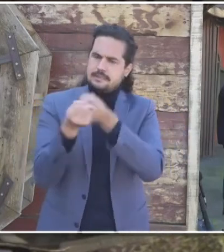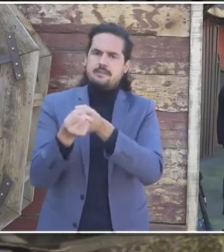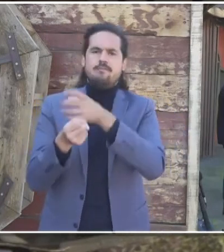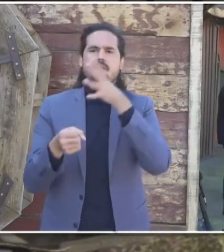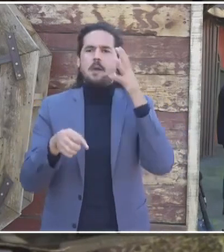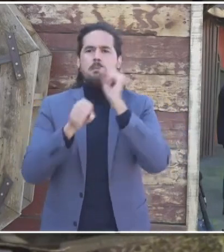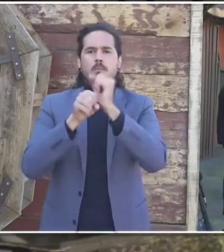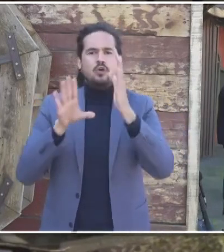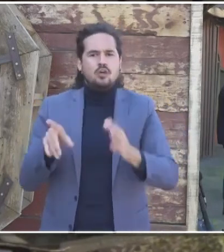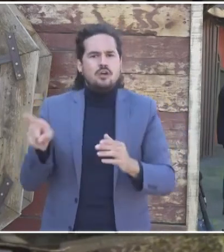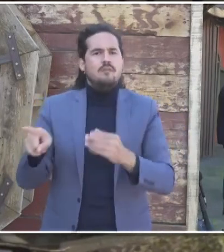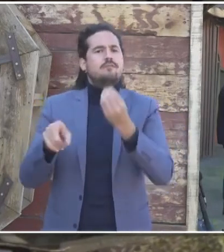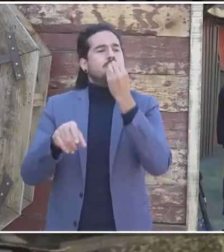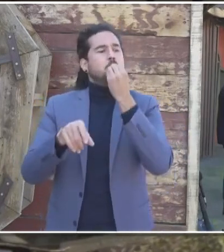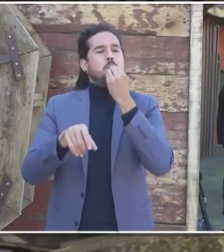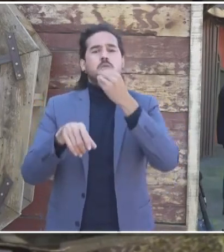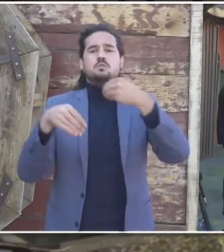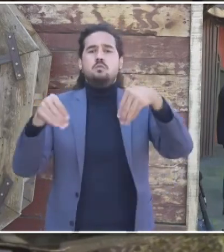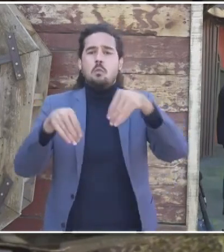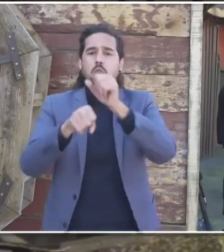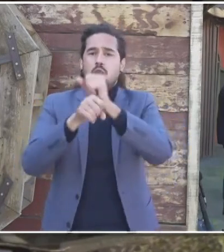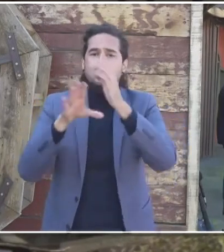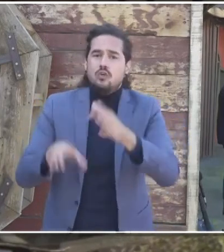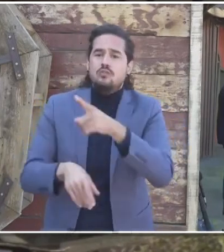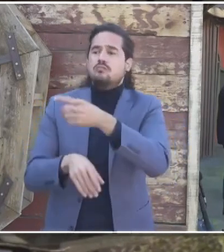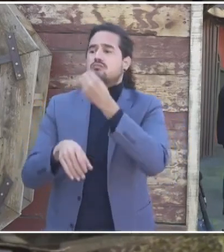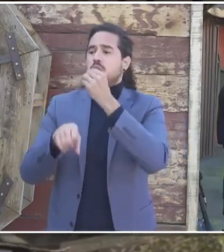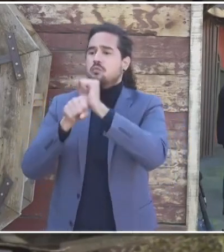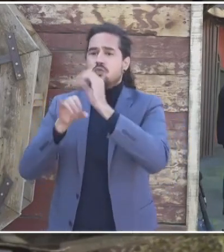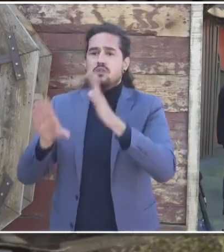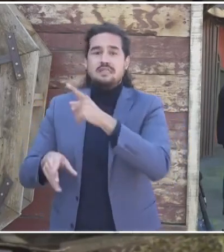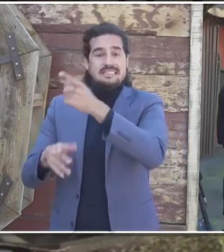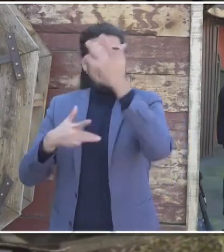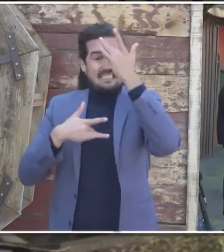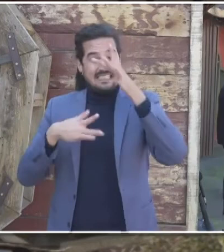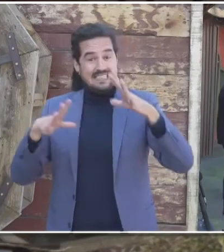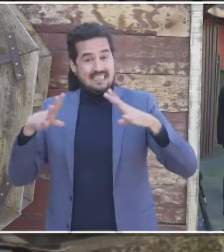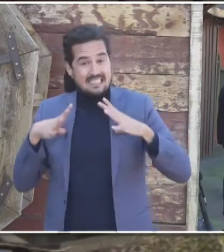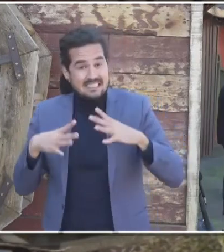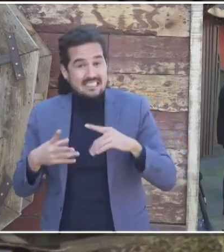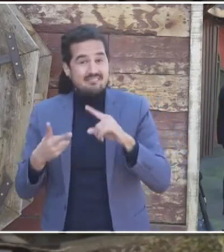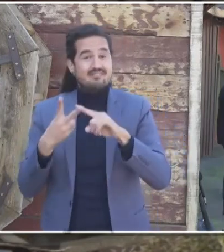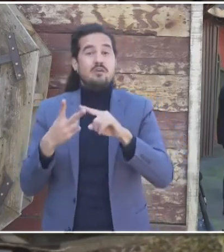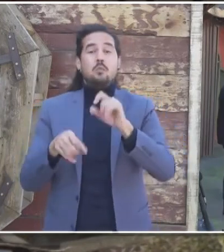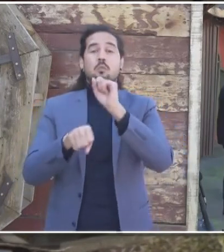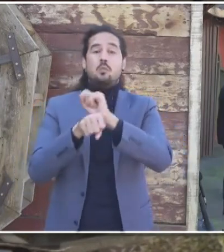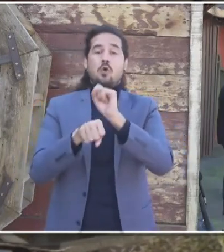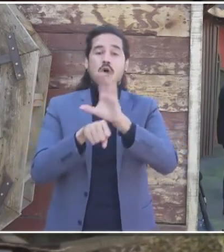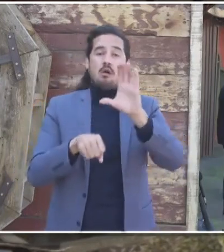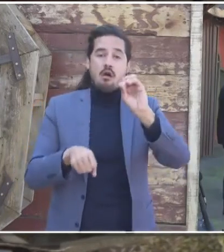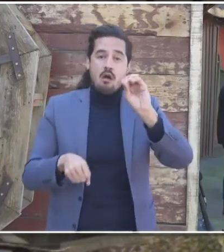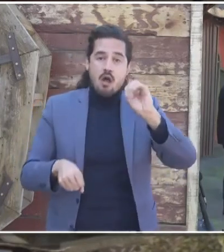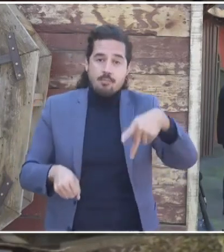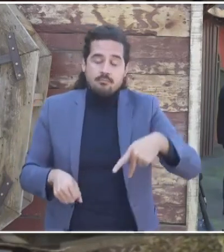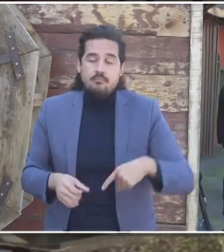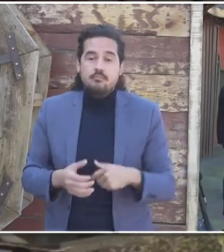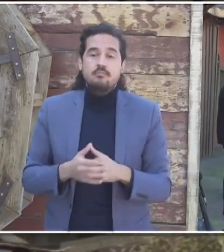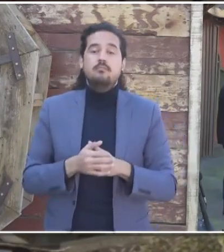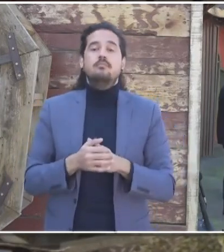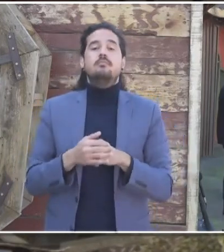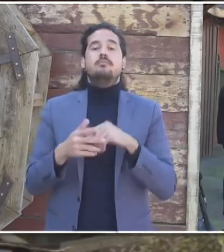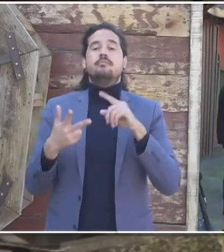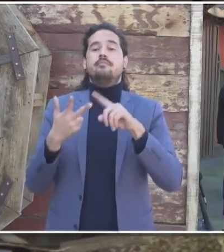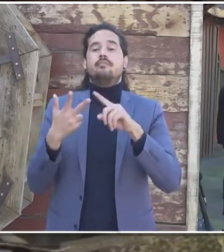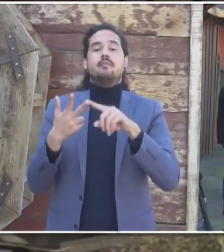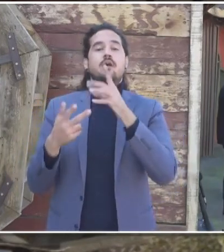the spectrum as it relates to sick leave, as it relates to workers' comp, as it relates to Housing for Harvest program now in 15